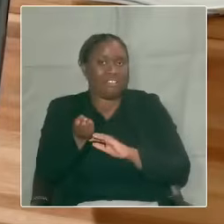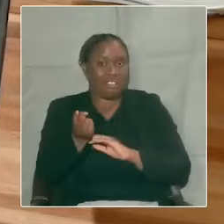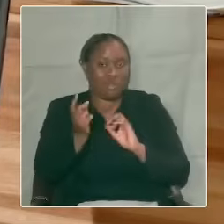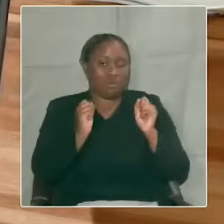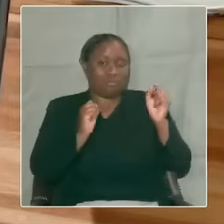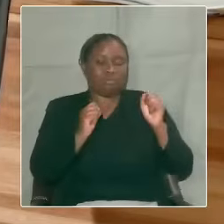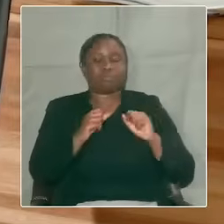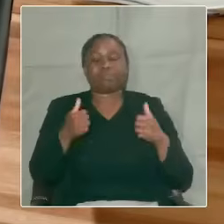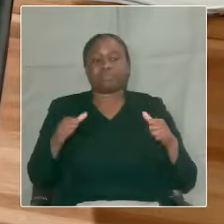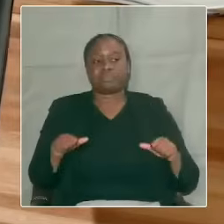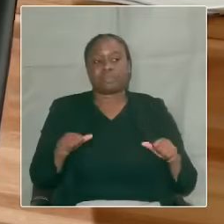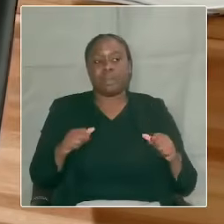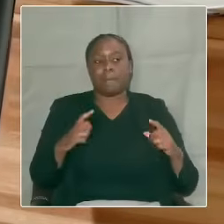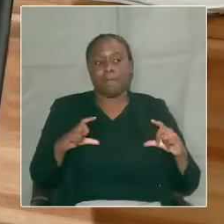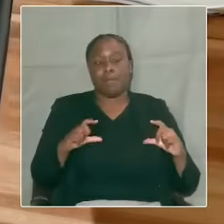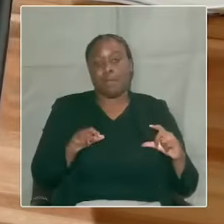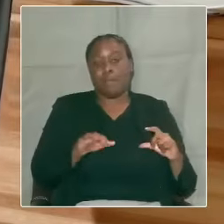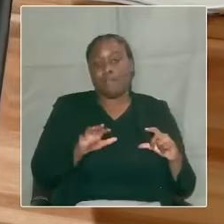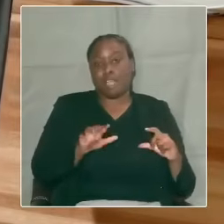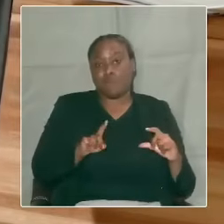29, your paragraph 91